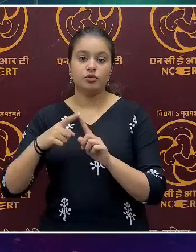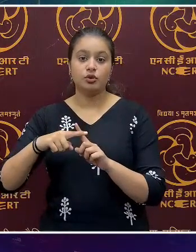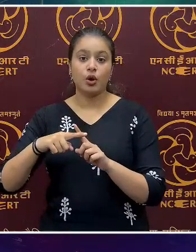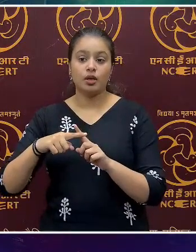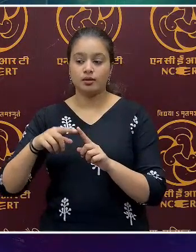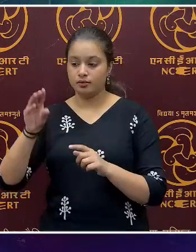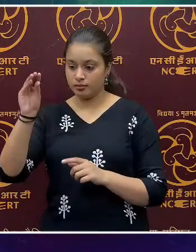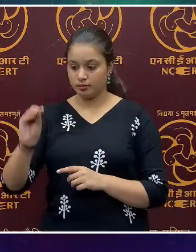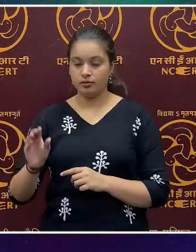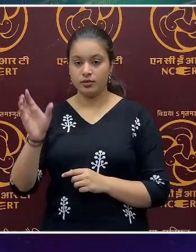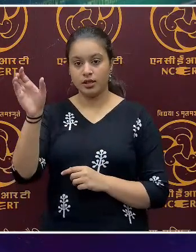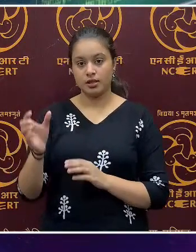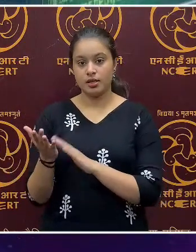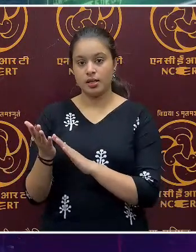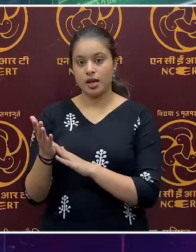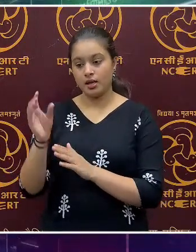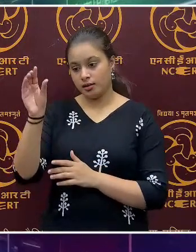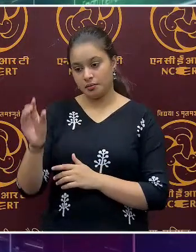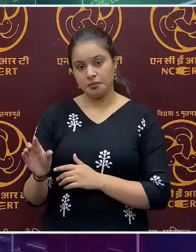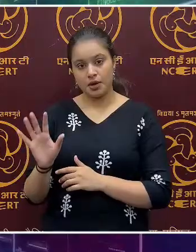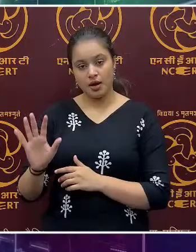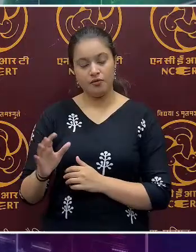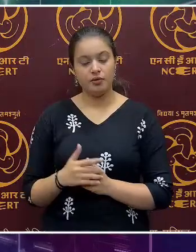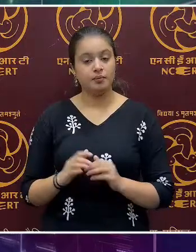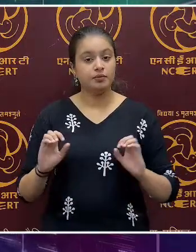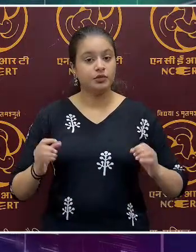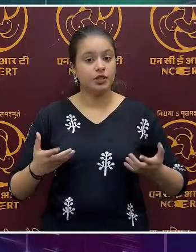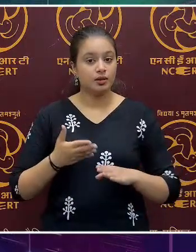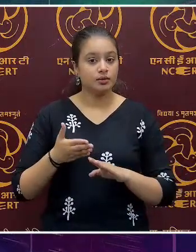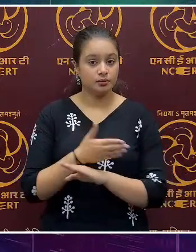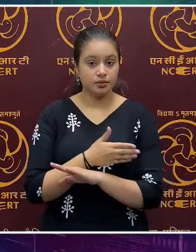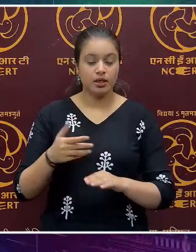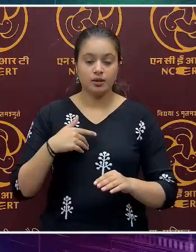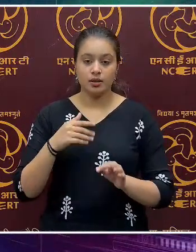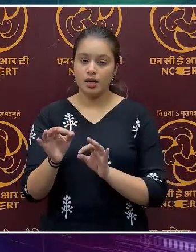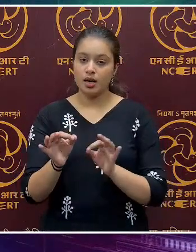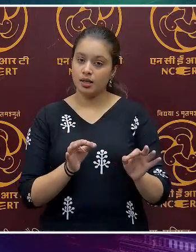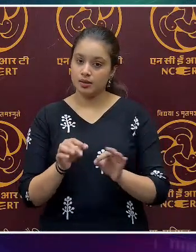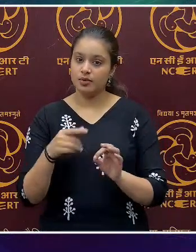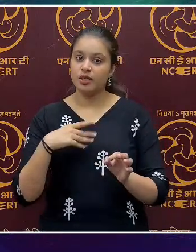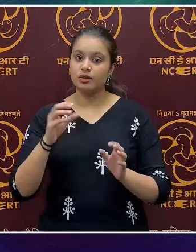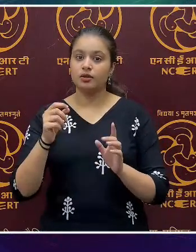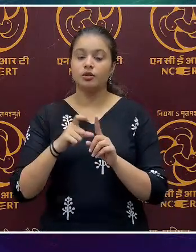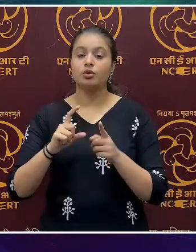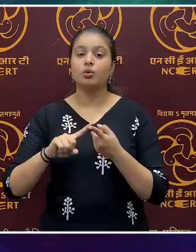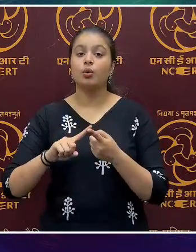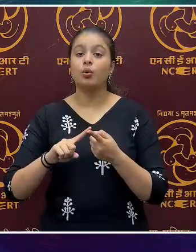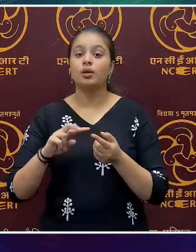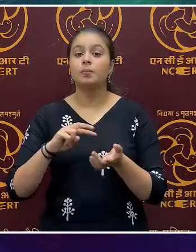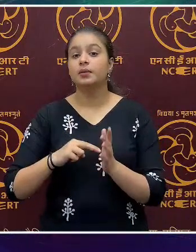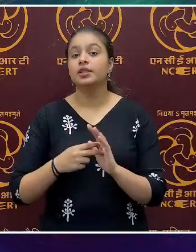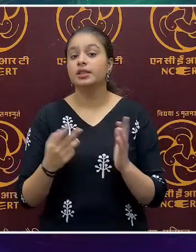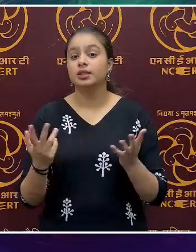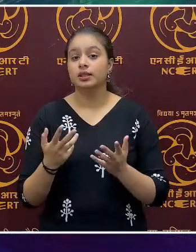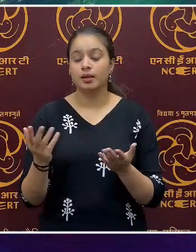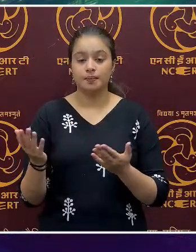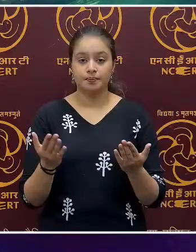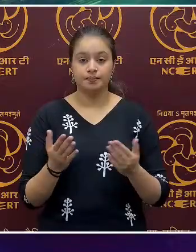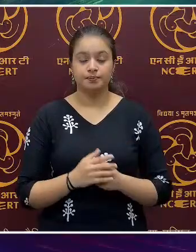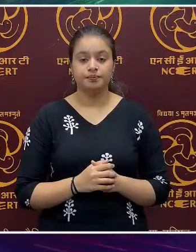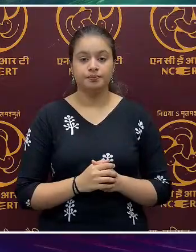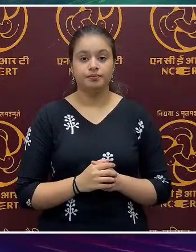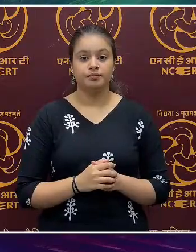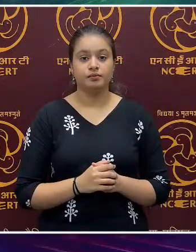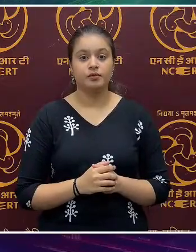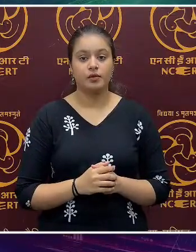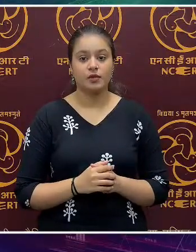right panel. So before starting with the simulation, I will explain you this code. What is this code means? So in